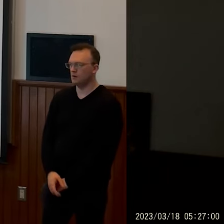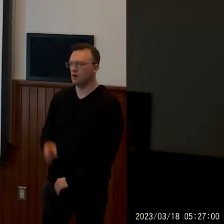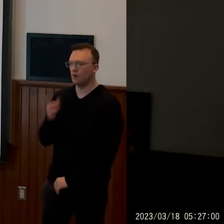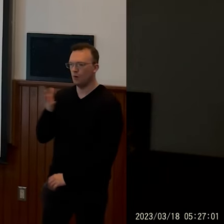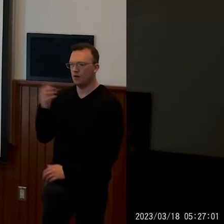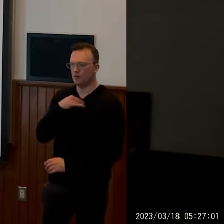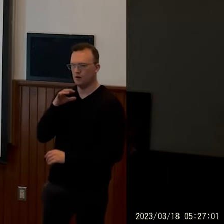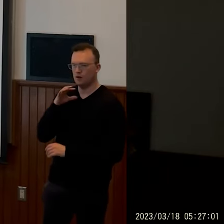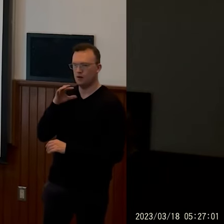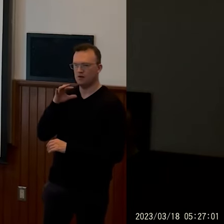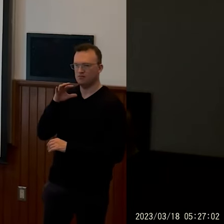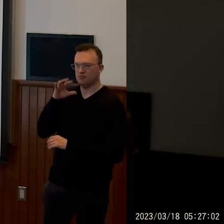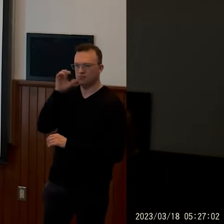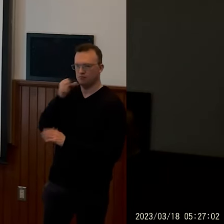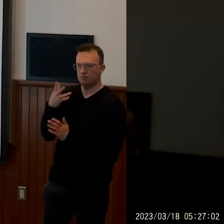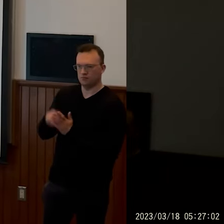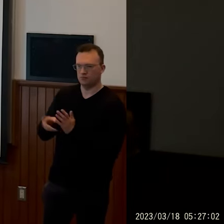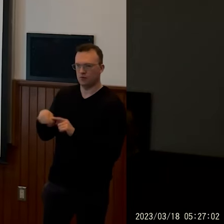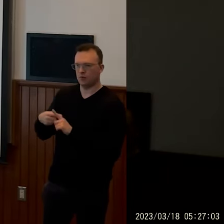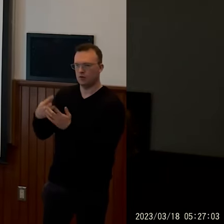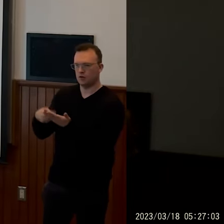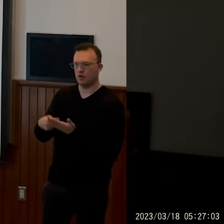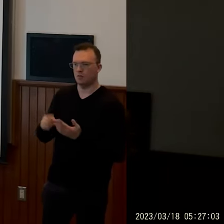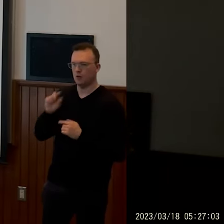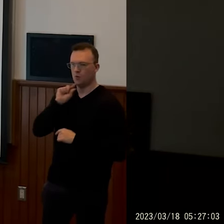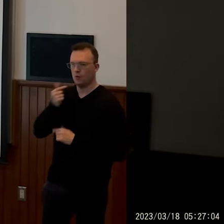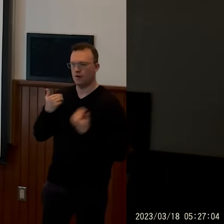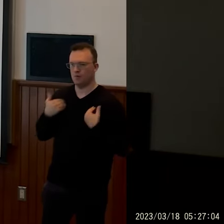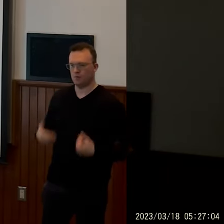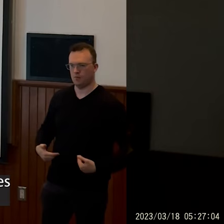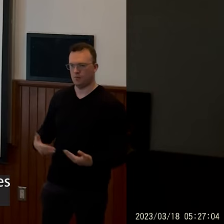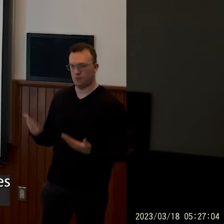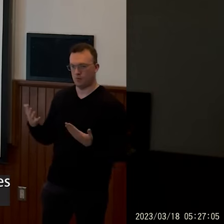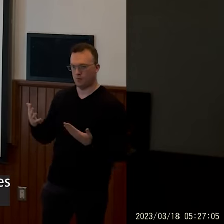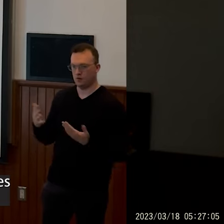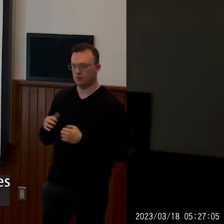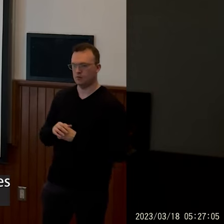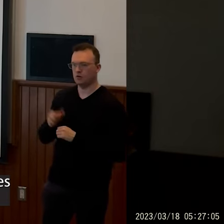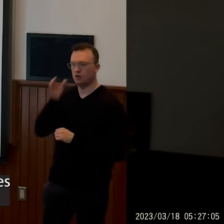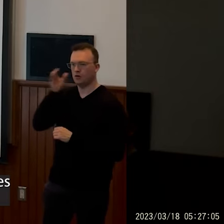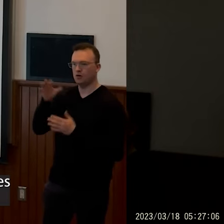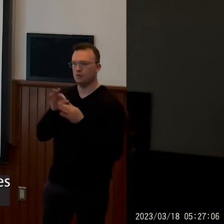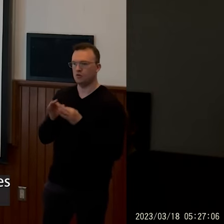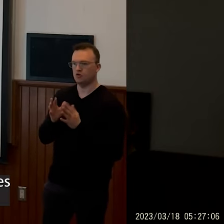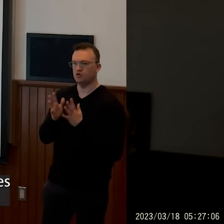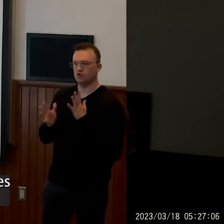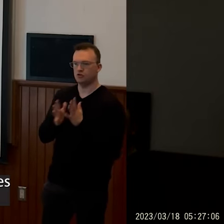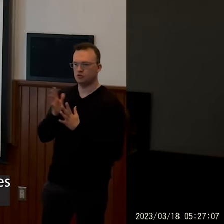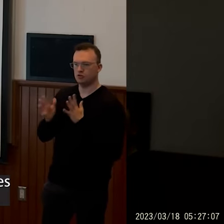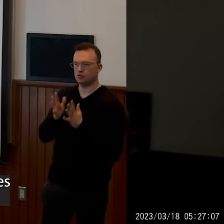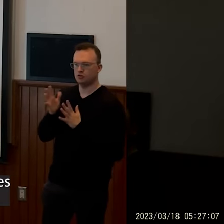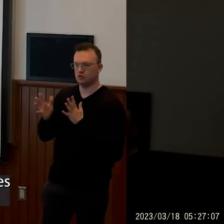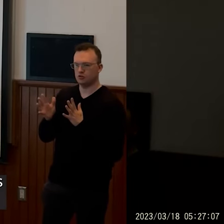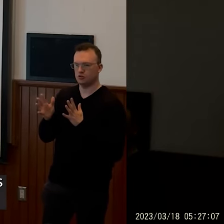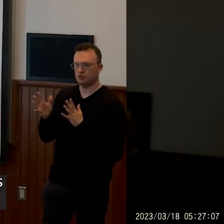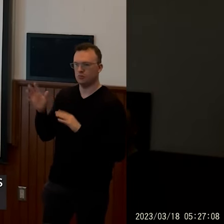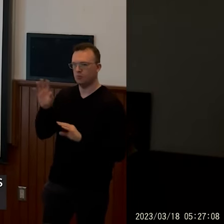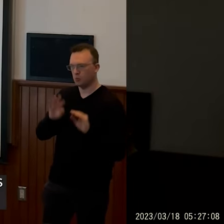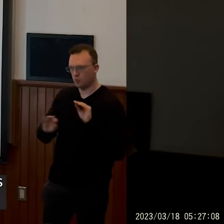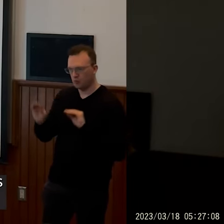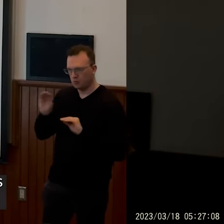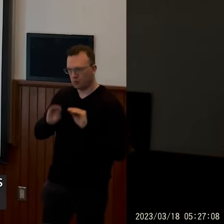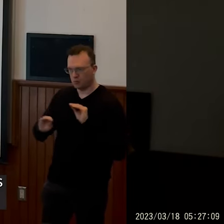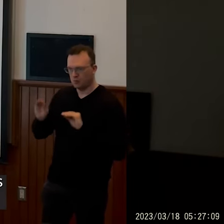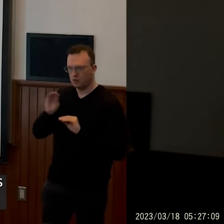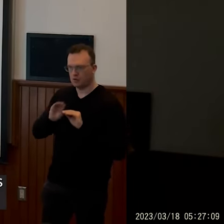missing when we talk about queer bodies is a conversation around gestures and our movements,